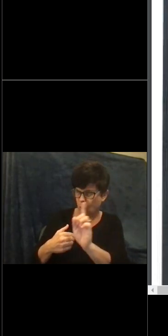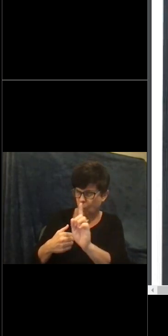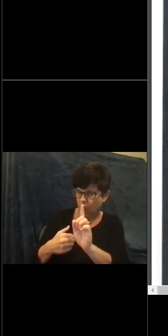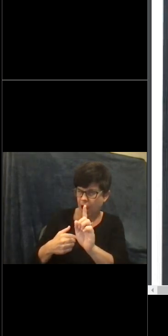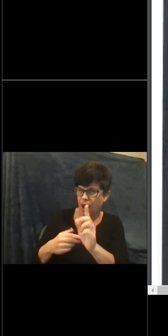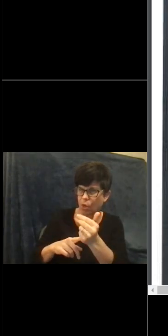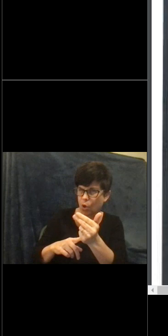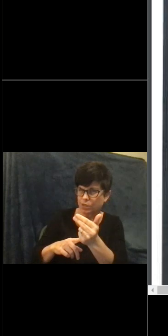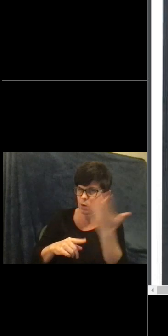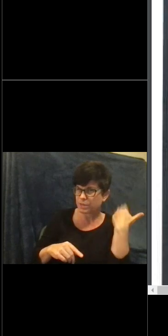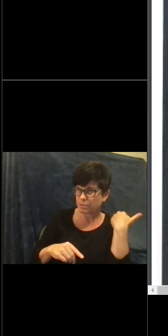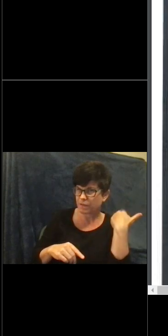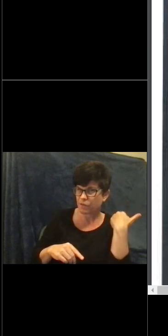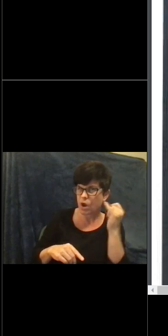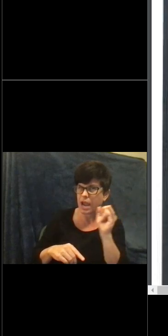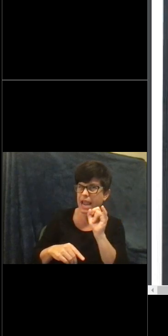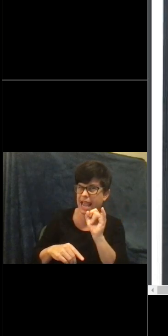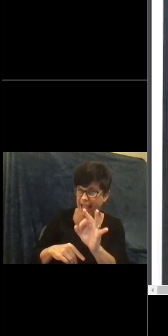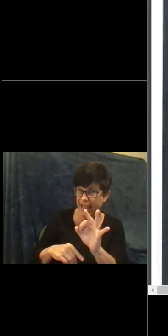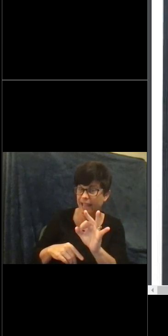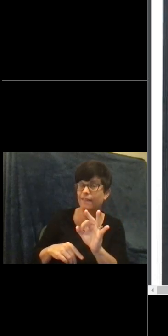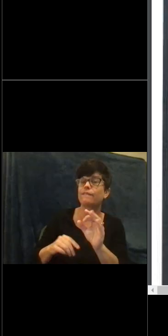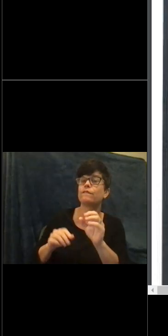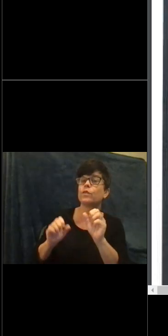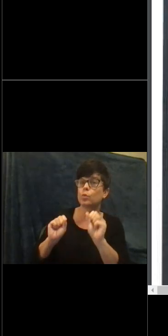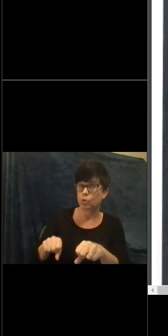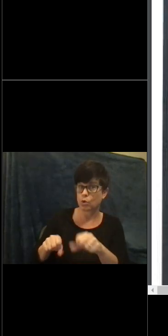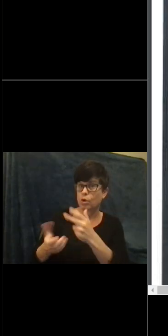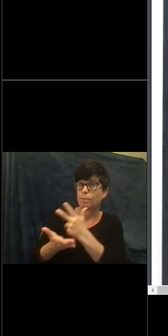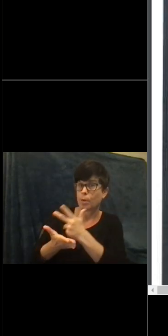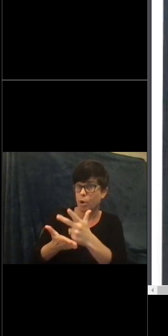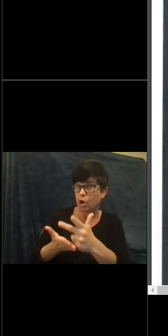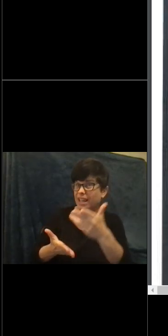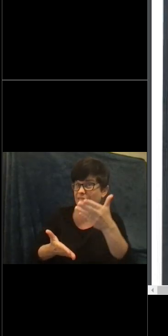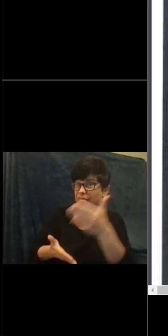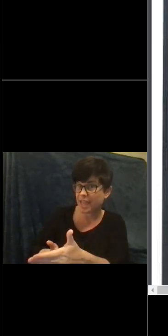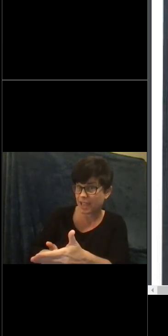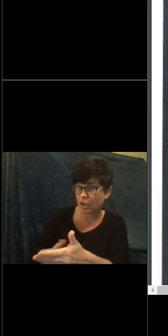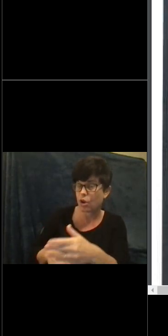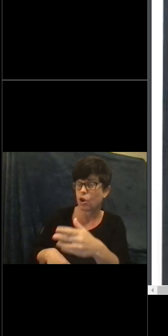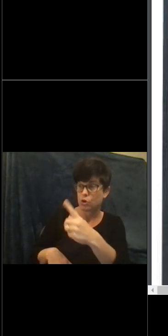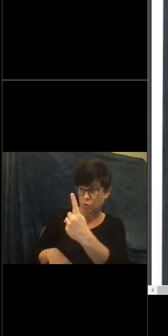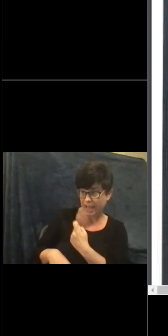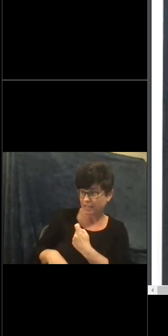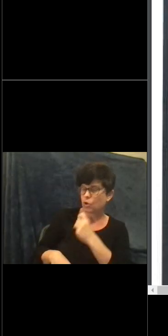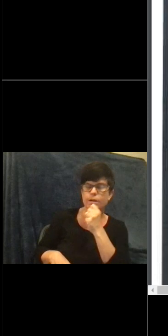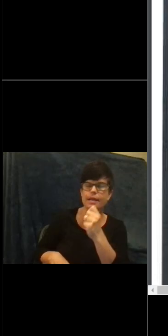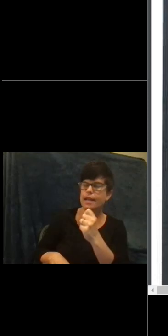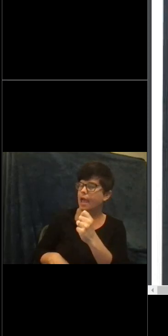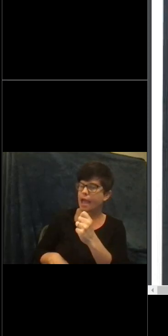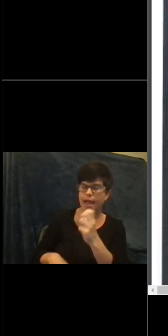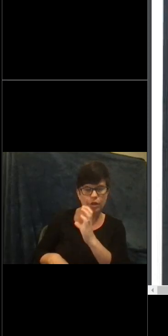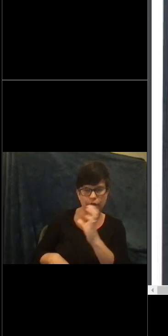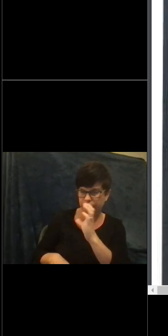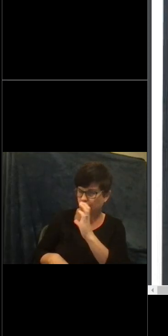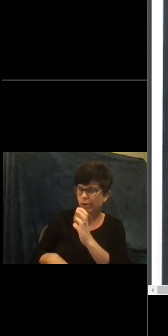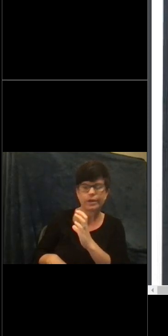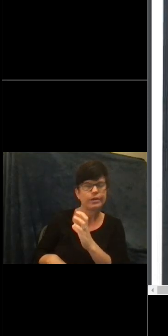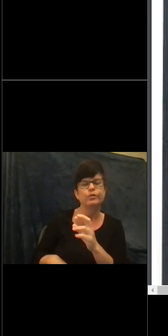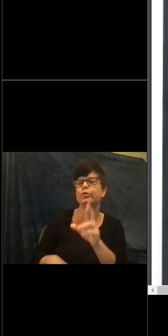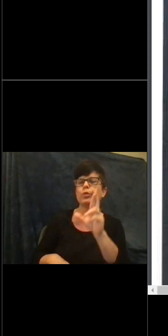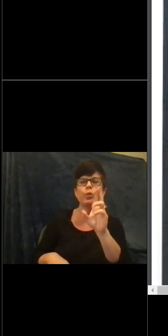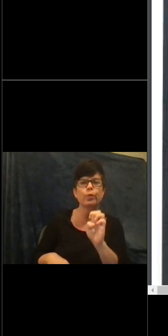surface park it, how many surface parking spaces would it amount to? I think that's what you're asking us to do. They're not looking for you to redesign the project to see how